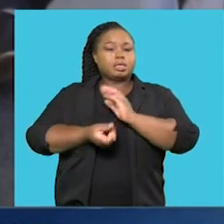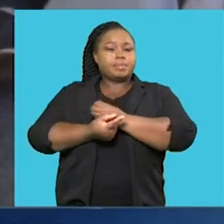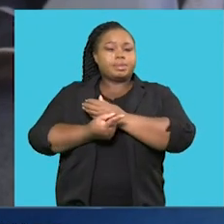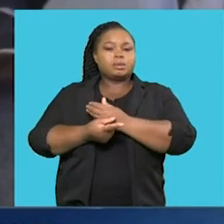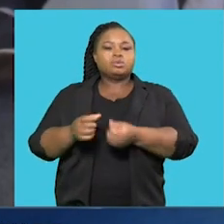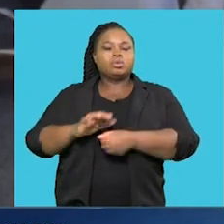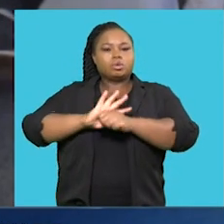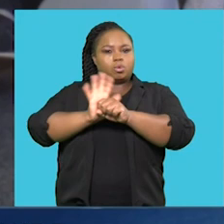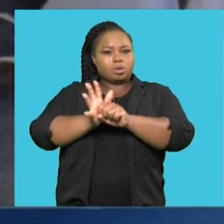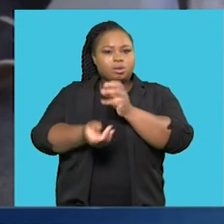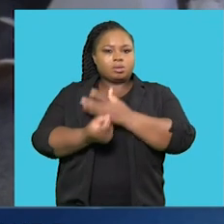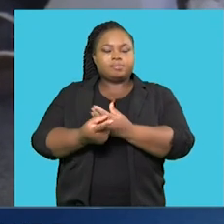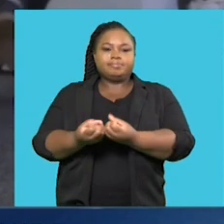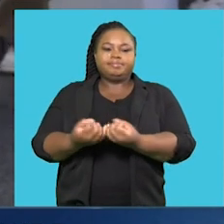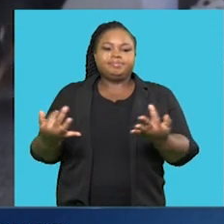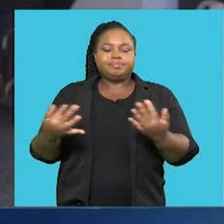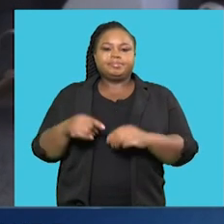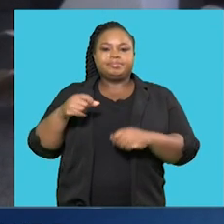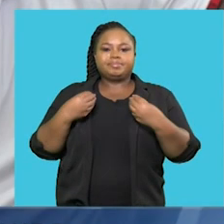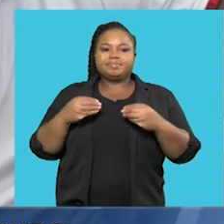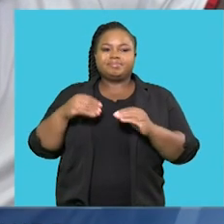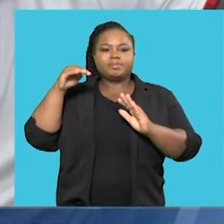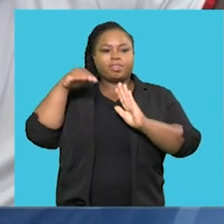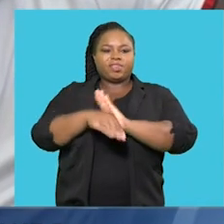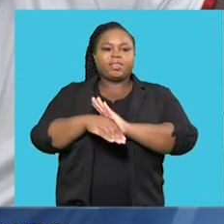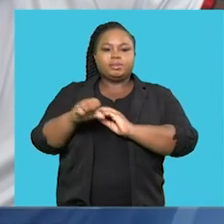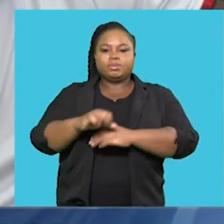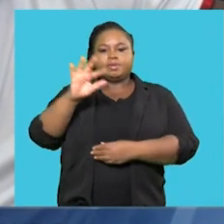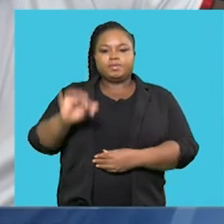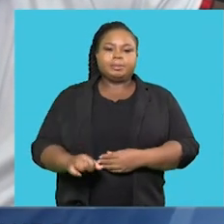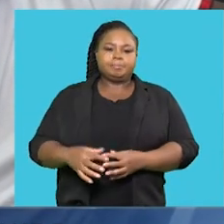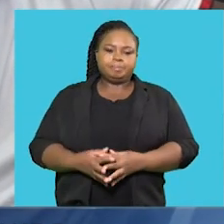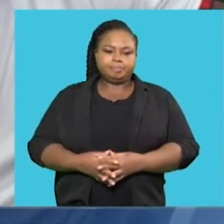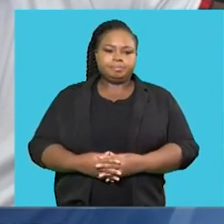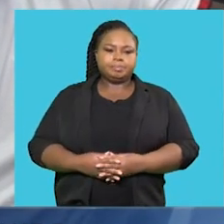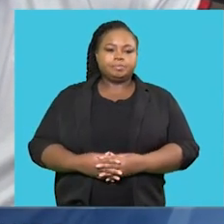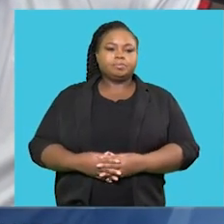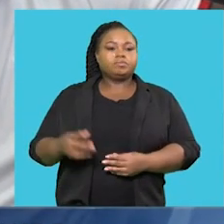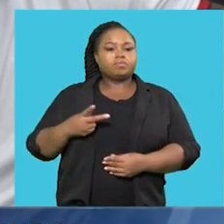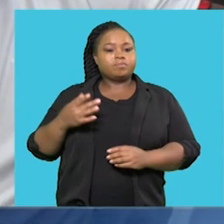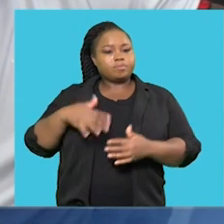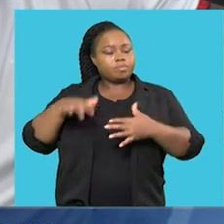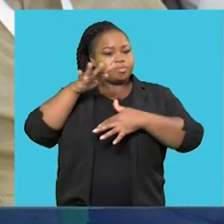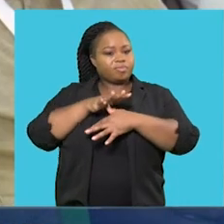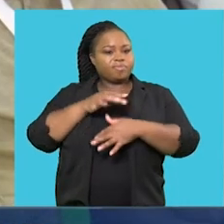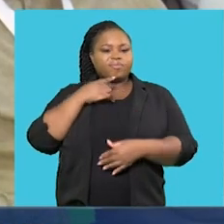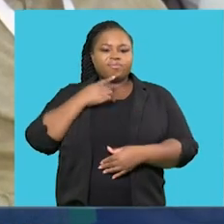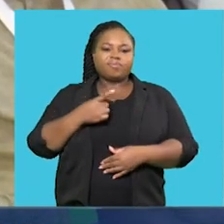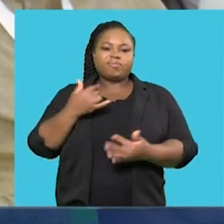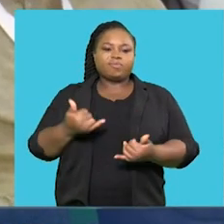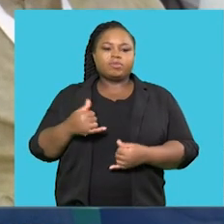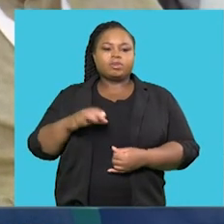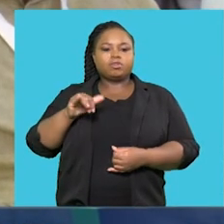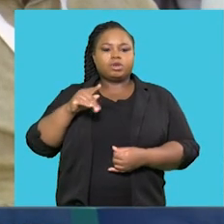i-COVID-19 oye wandisa ilahleko yemisebenzi kuMzantsi Afrika uphela. Eli phulo litsha nelibizwa